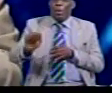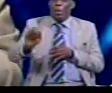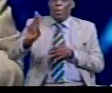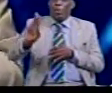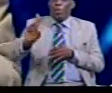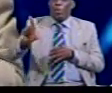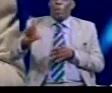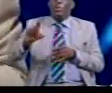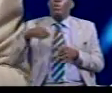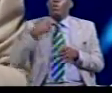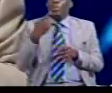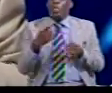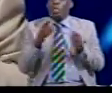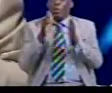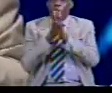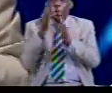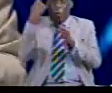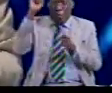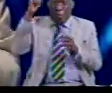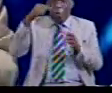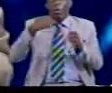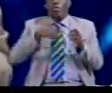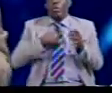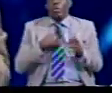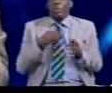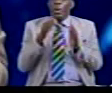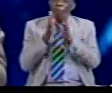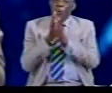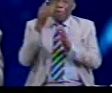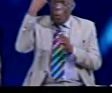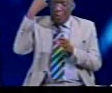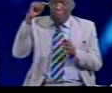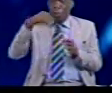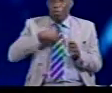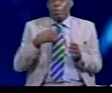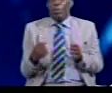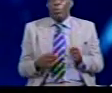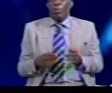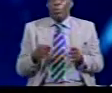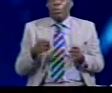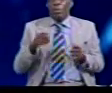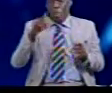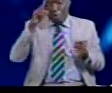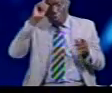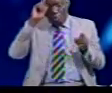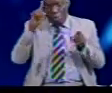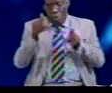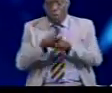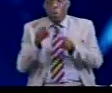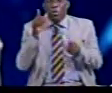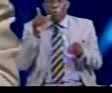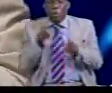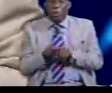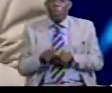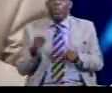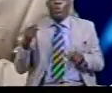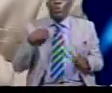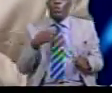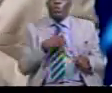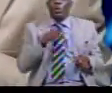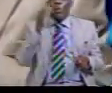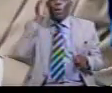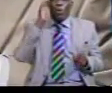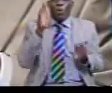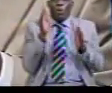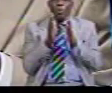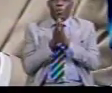Pray for me. Priez pour moi. Pray for me. Mes bien-aimés. Brethren. Nous avons besoin de prier pour notre Père dans la